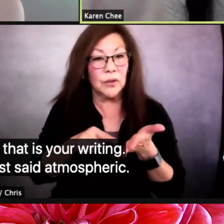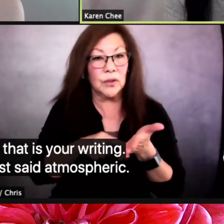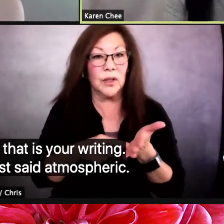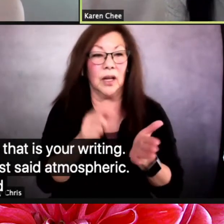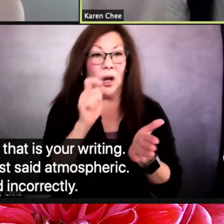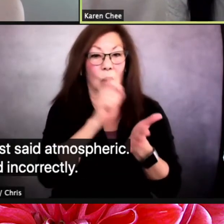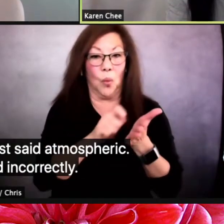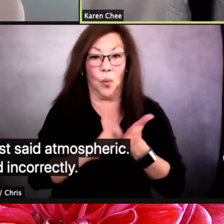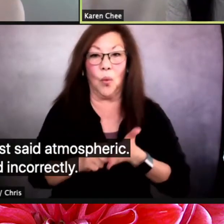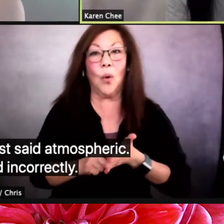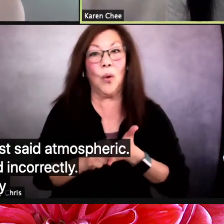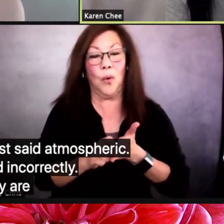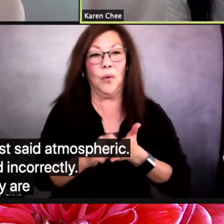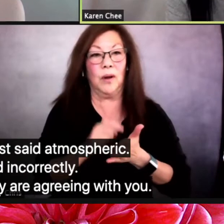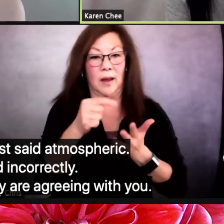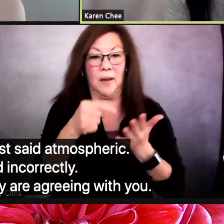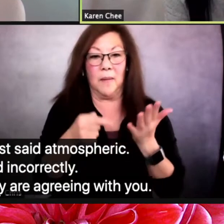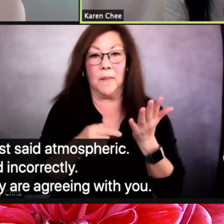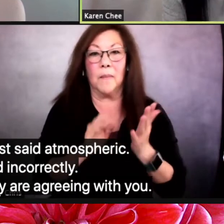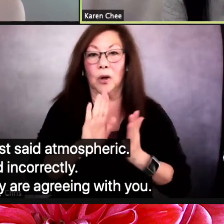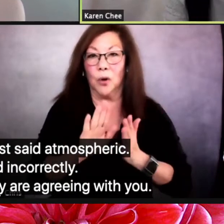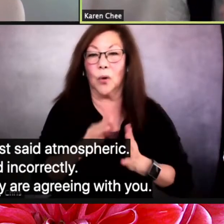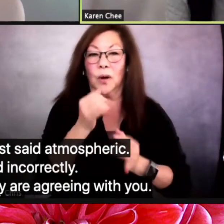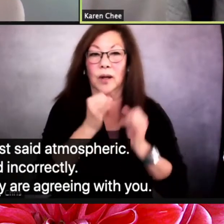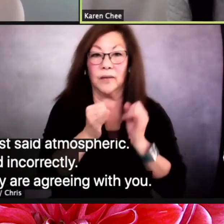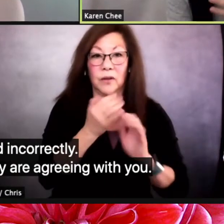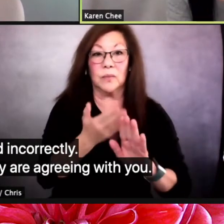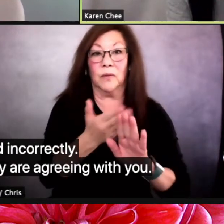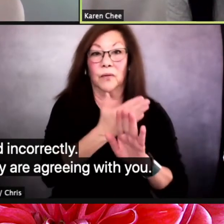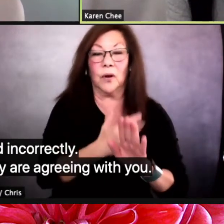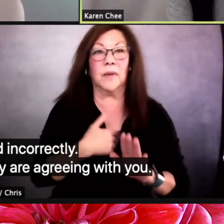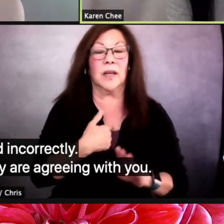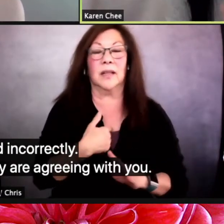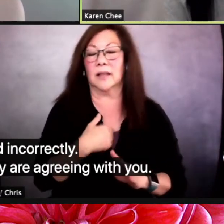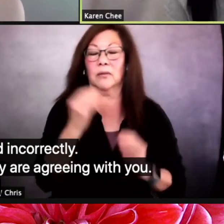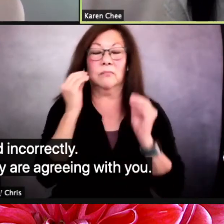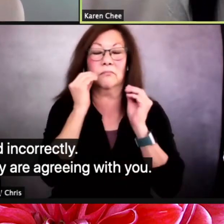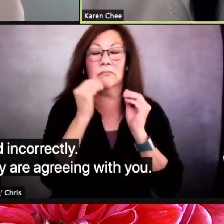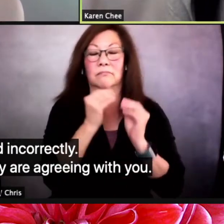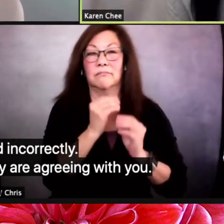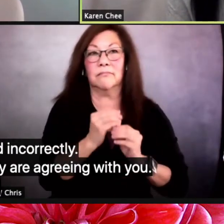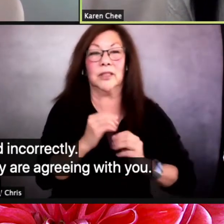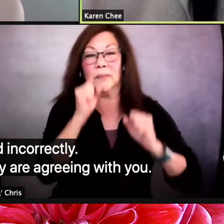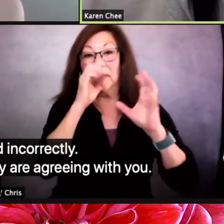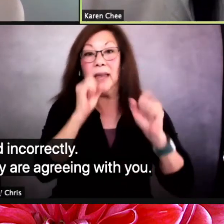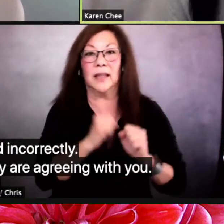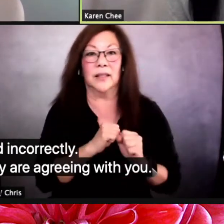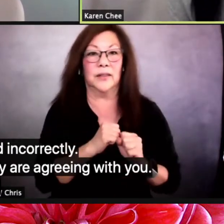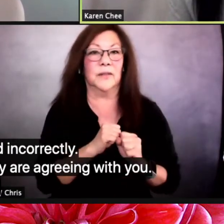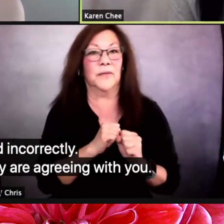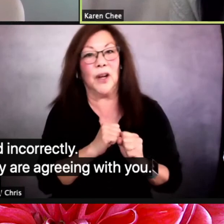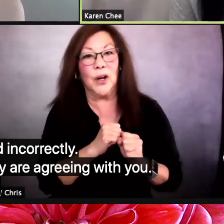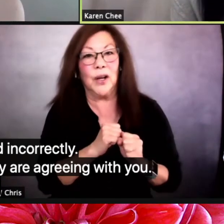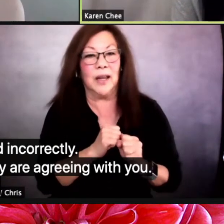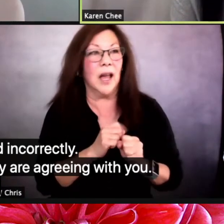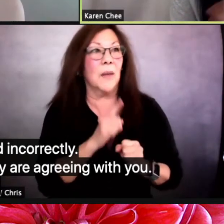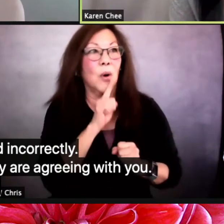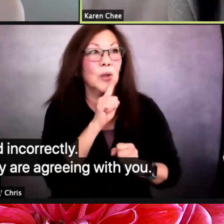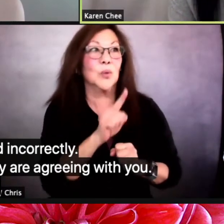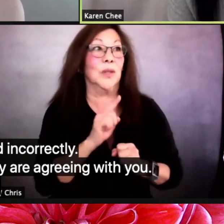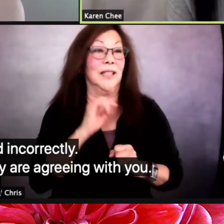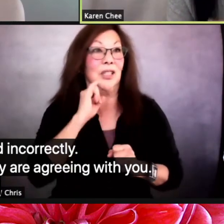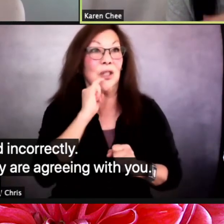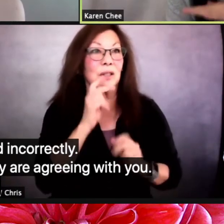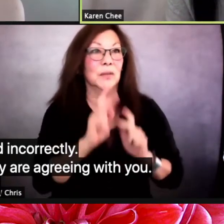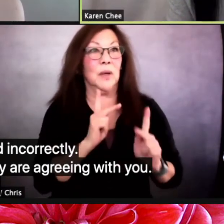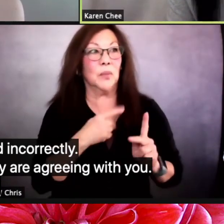bunch of your interviews beforehand, which I was blown away by because all your answers are very eloquent, and I'm always very jealous of people who are like that in interviews because